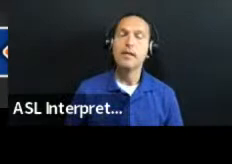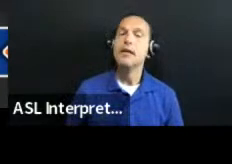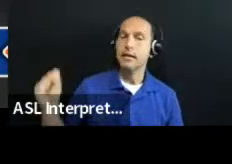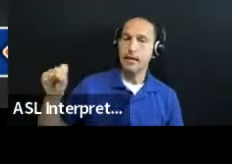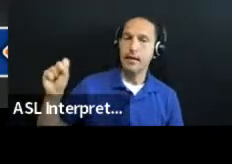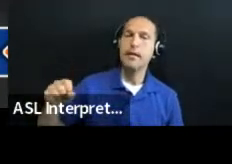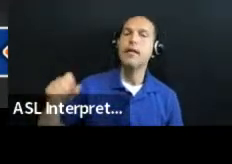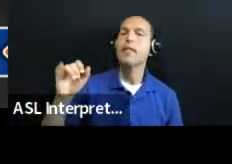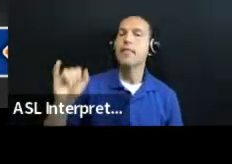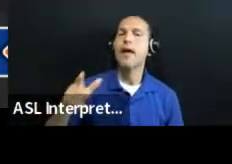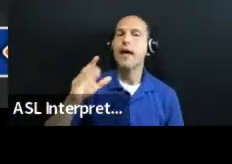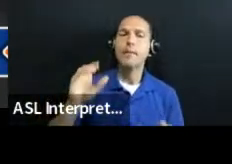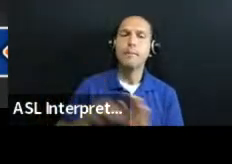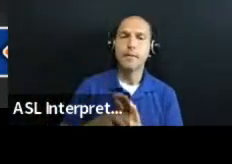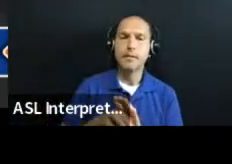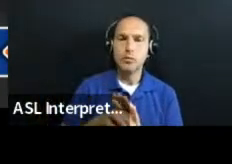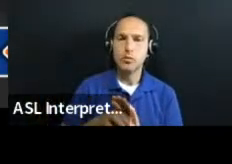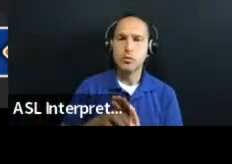Yes, the image is